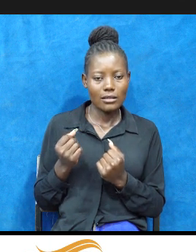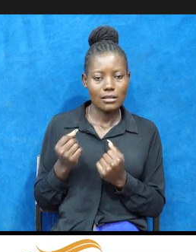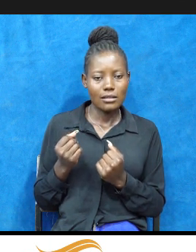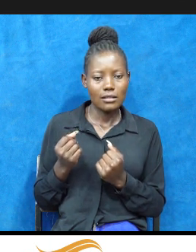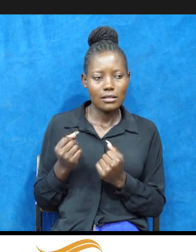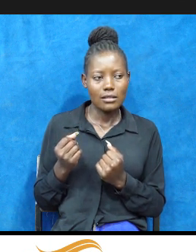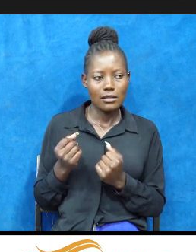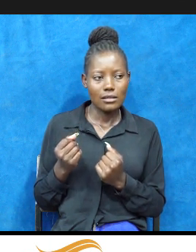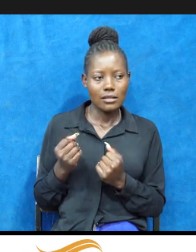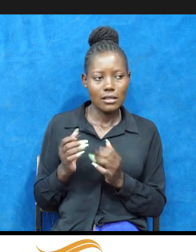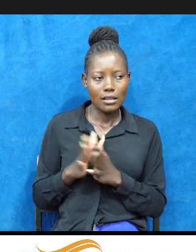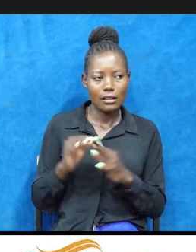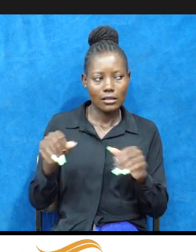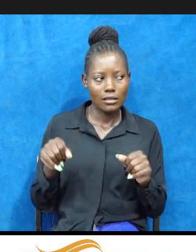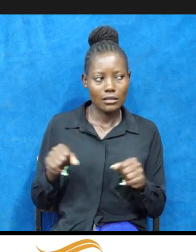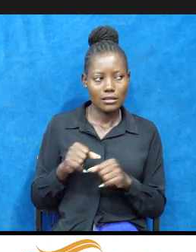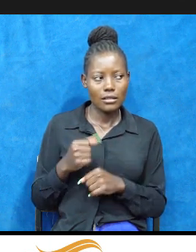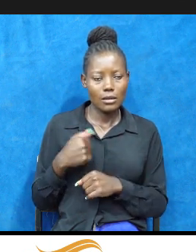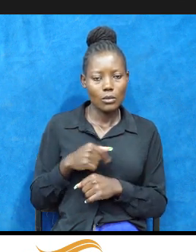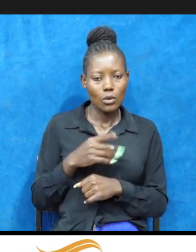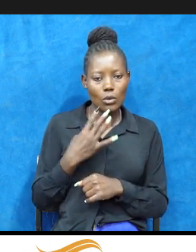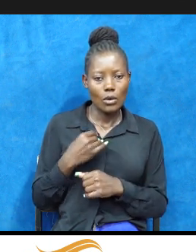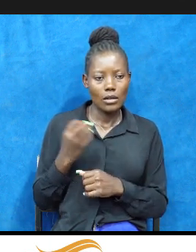nervous system response that we want. Okay.